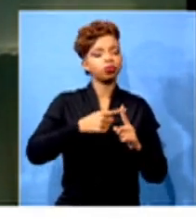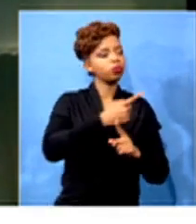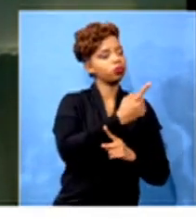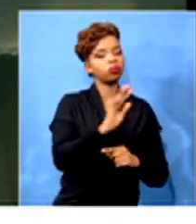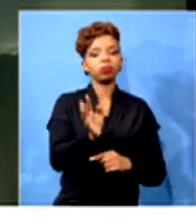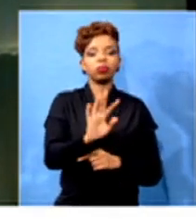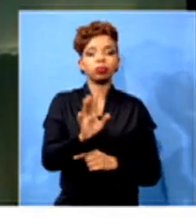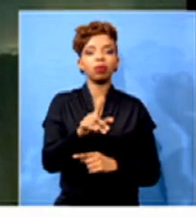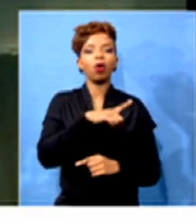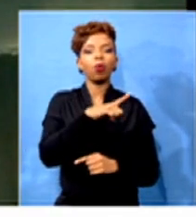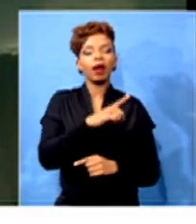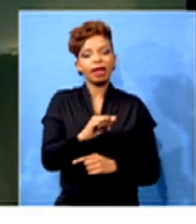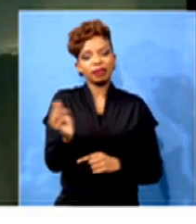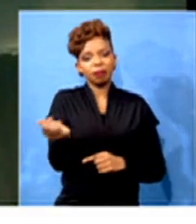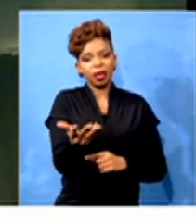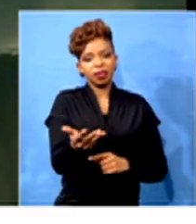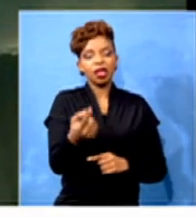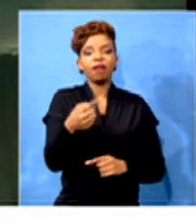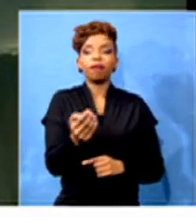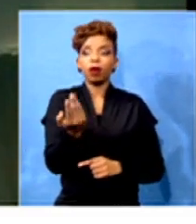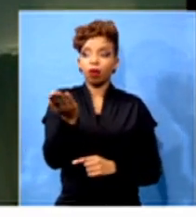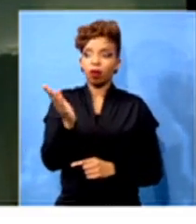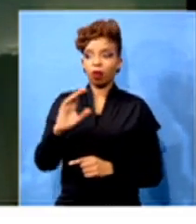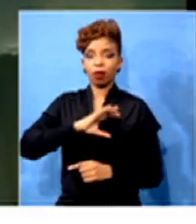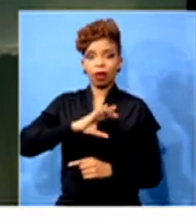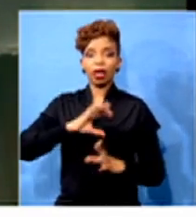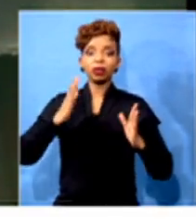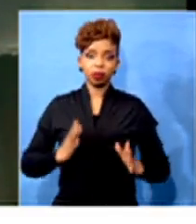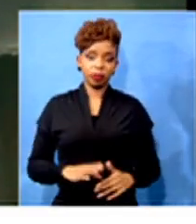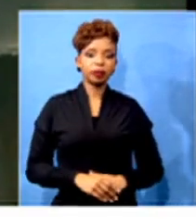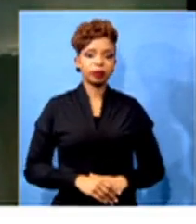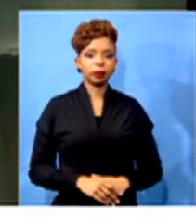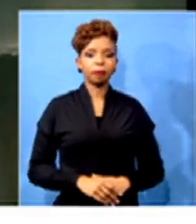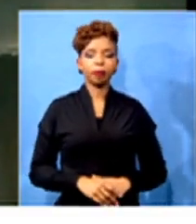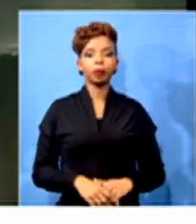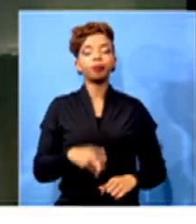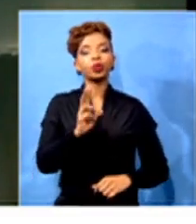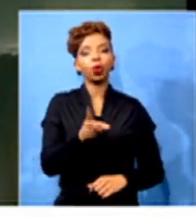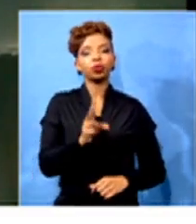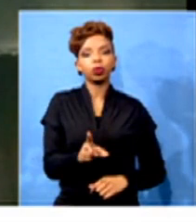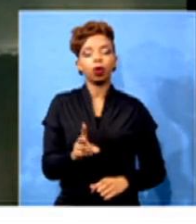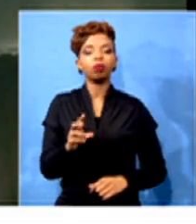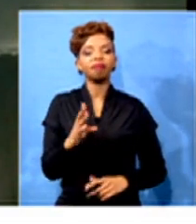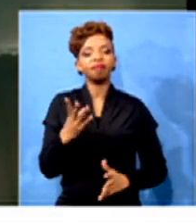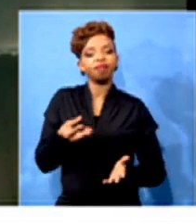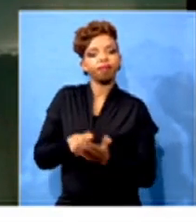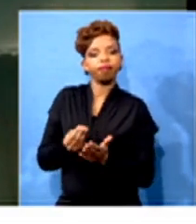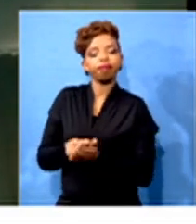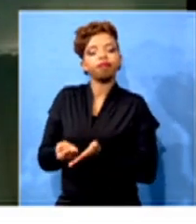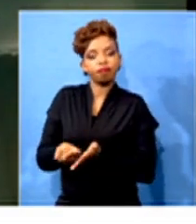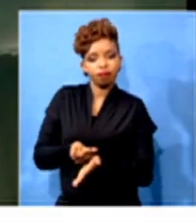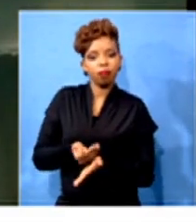quite expensive for customers to do, and middle ground in which it is economic for them to supplement some of their